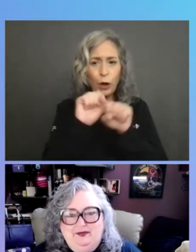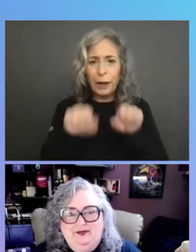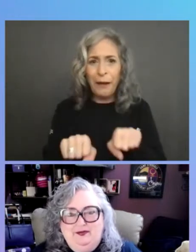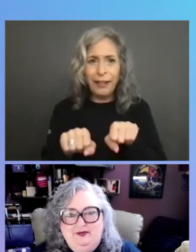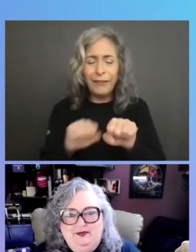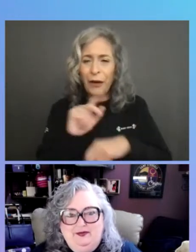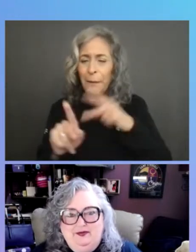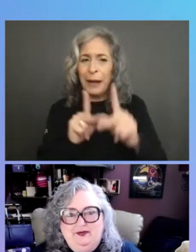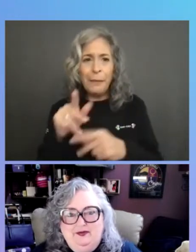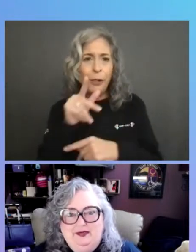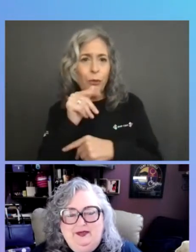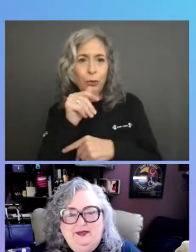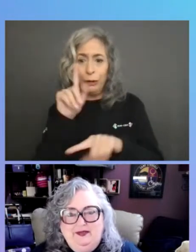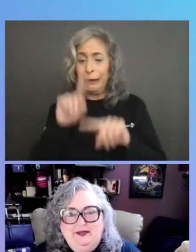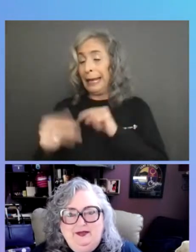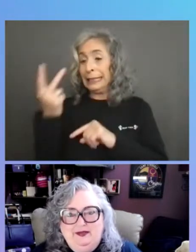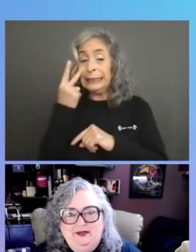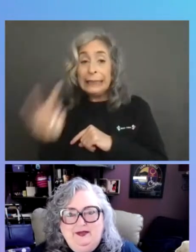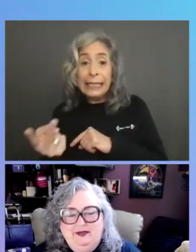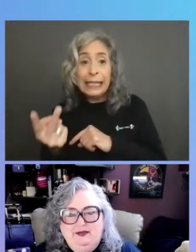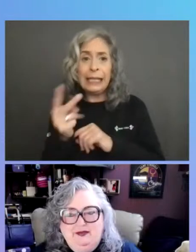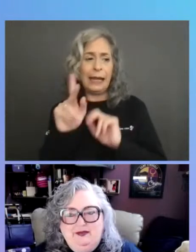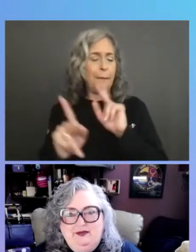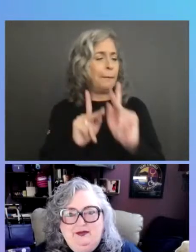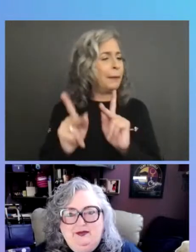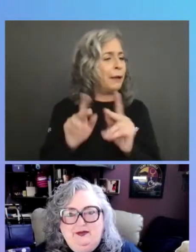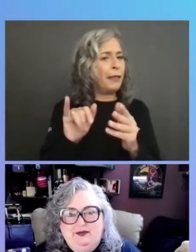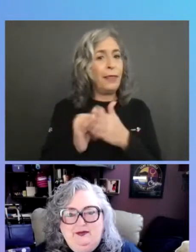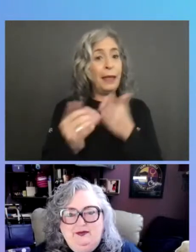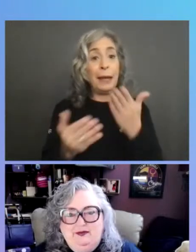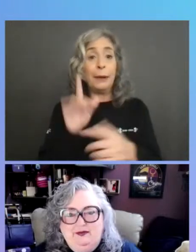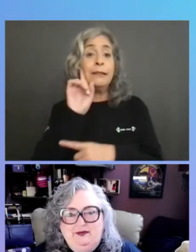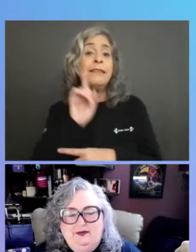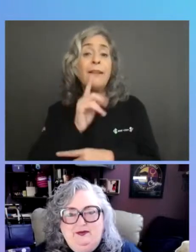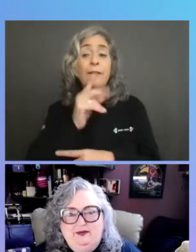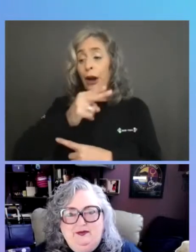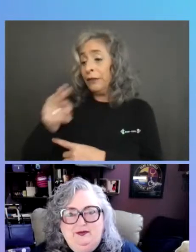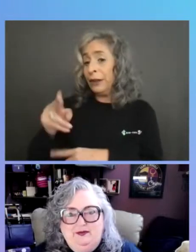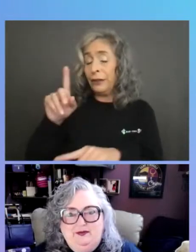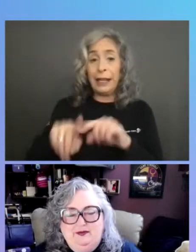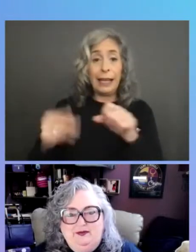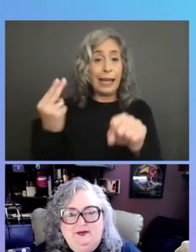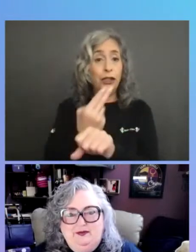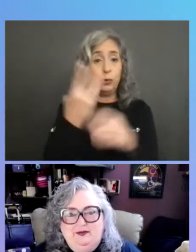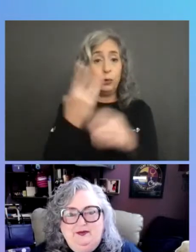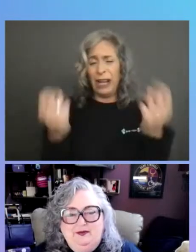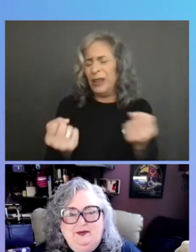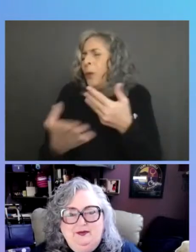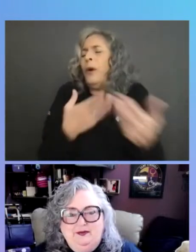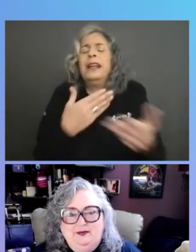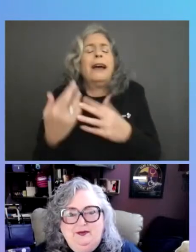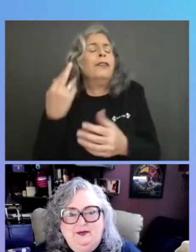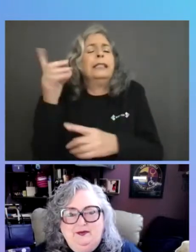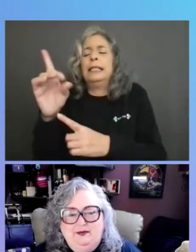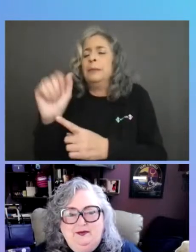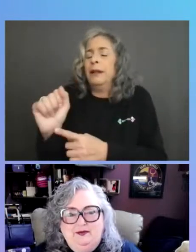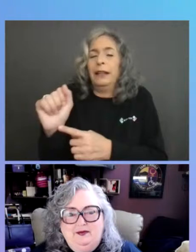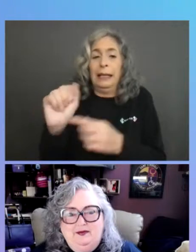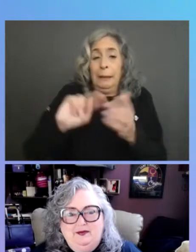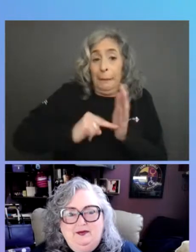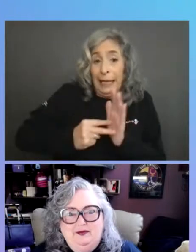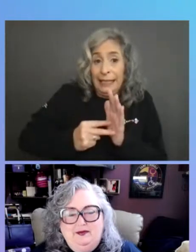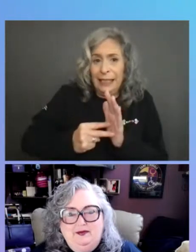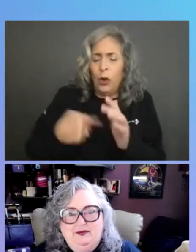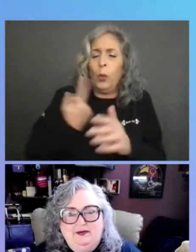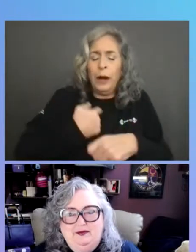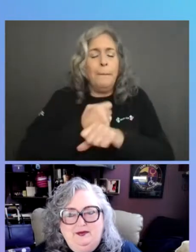people who can't see, people who may be deaf or hard of hearing, or they can't use their hands, whatever the disability happens to be. We're